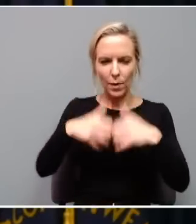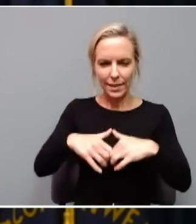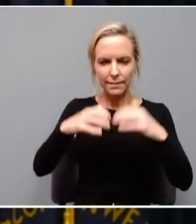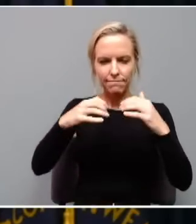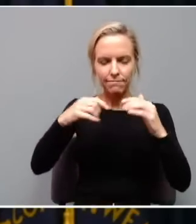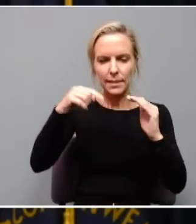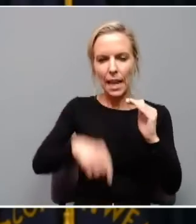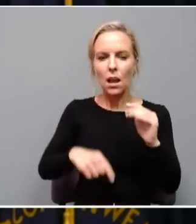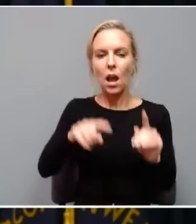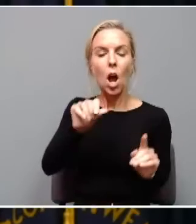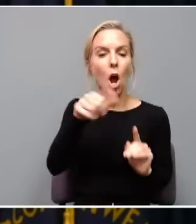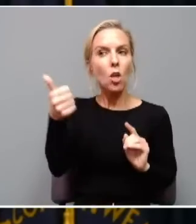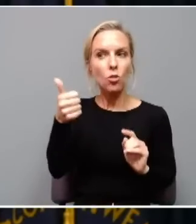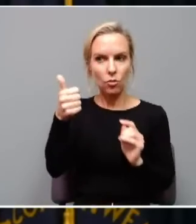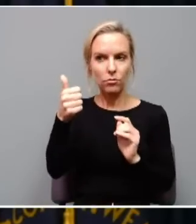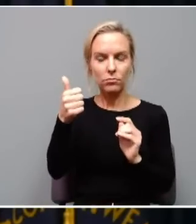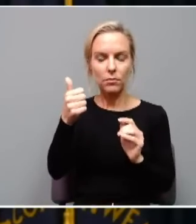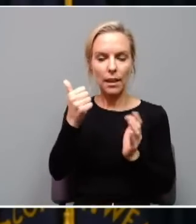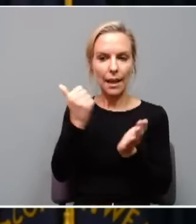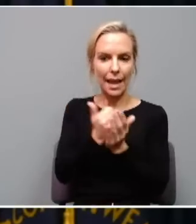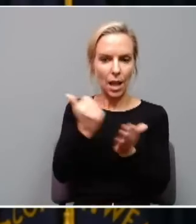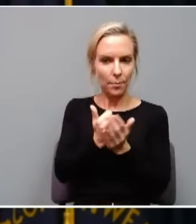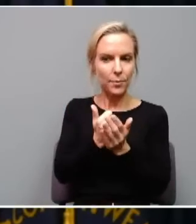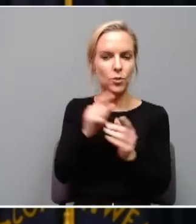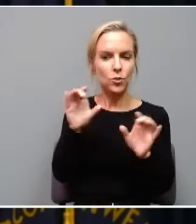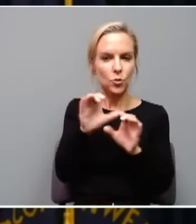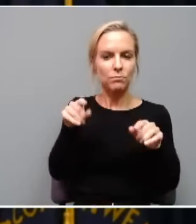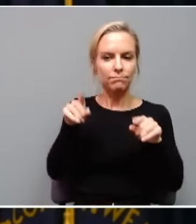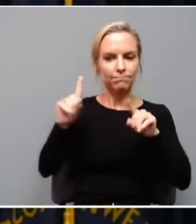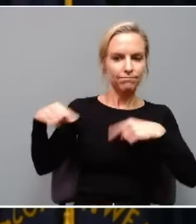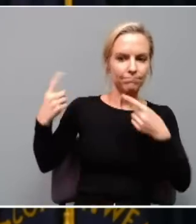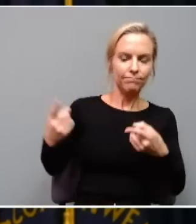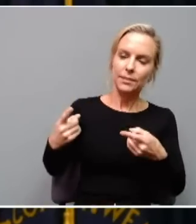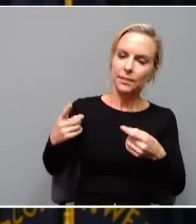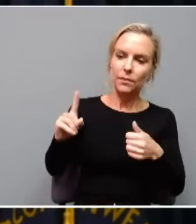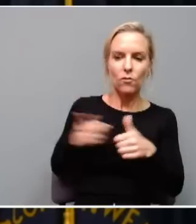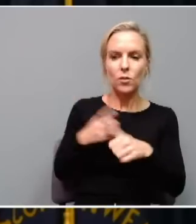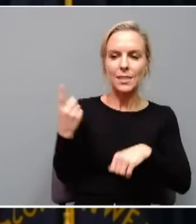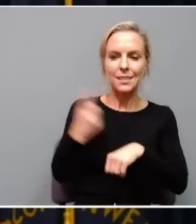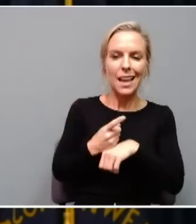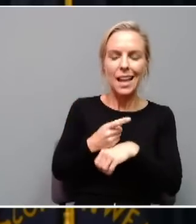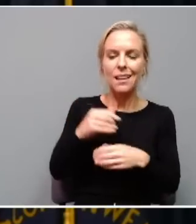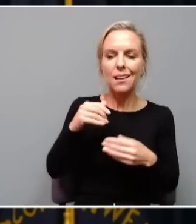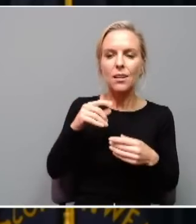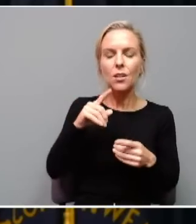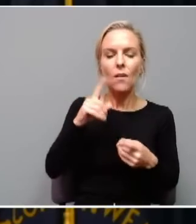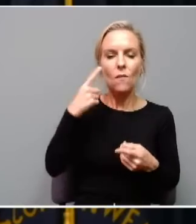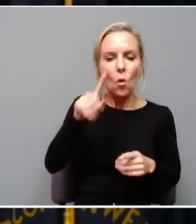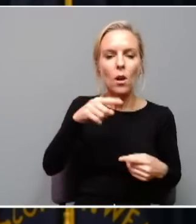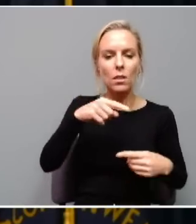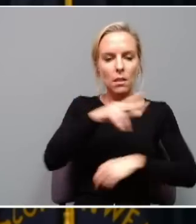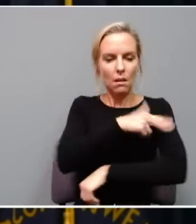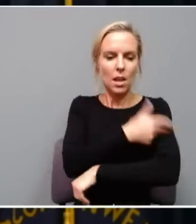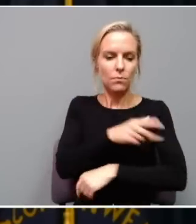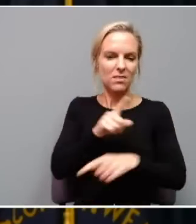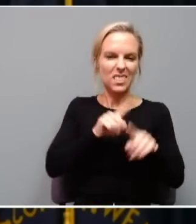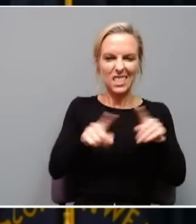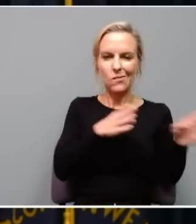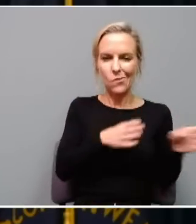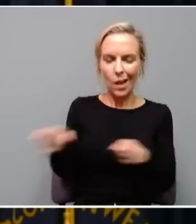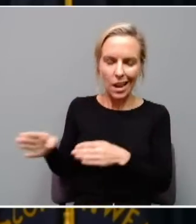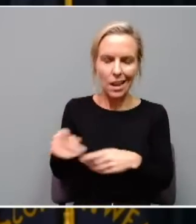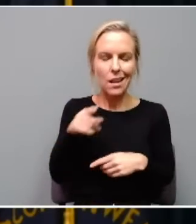other help we've been doing since day one to our hospitals in different ways. We think right now in extra